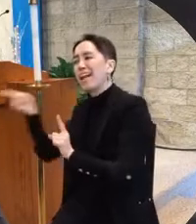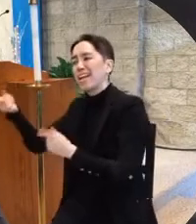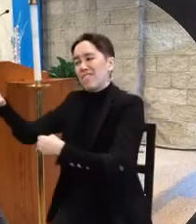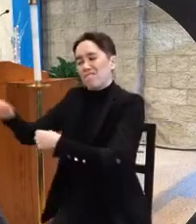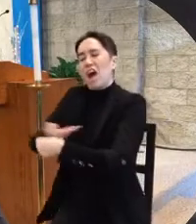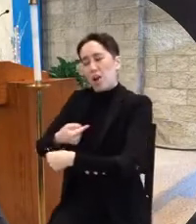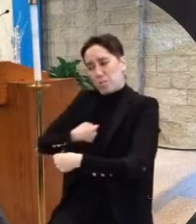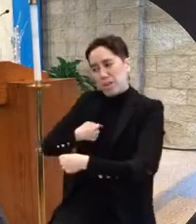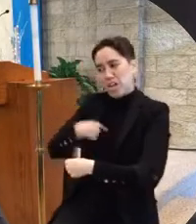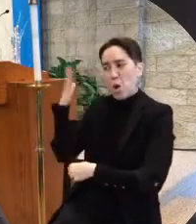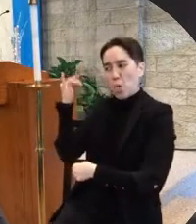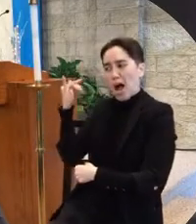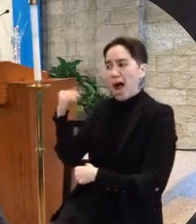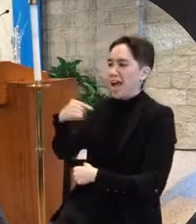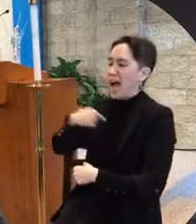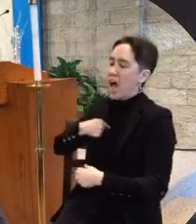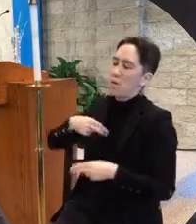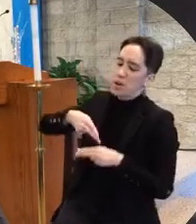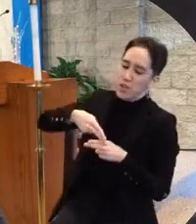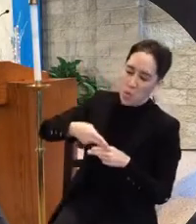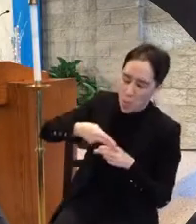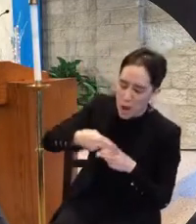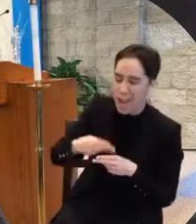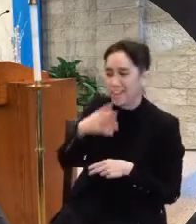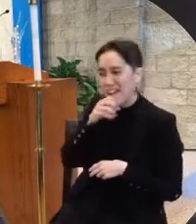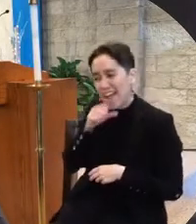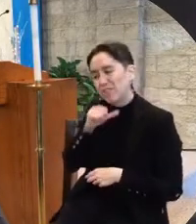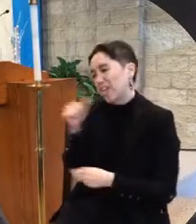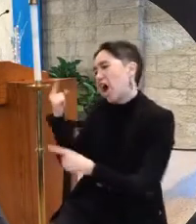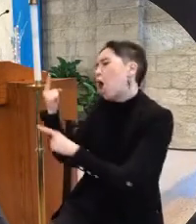appropriate to sing Hot Legs behind Rod Stewart.